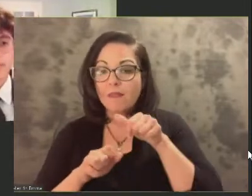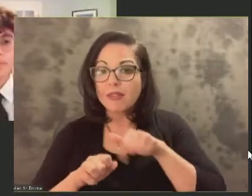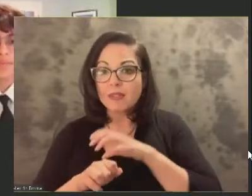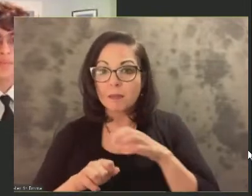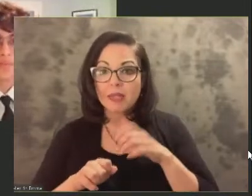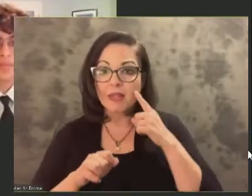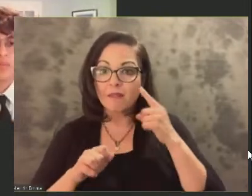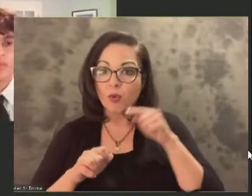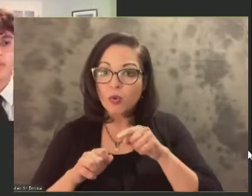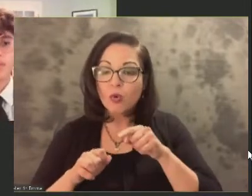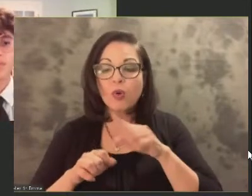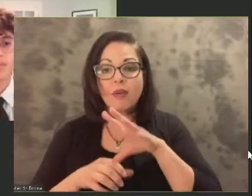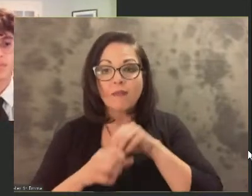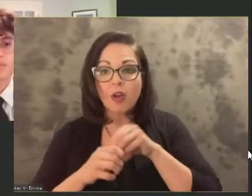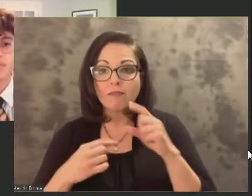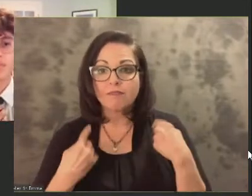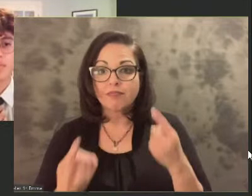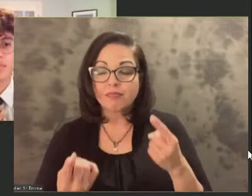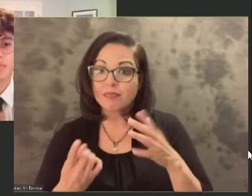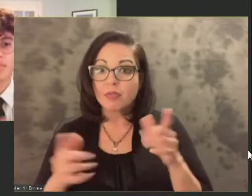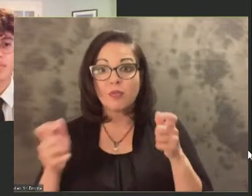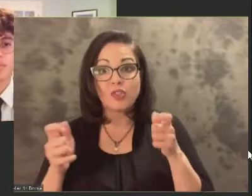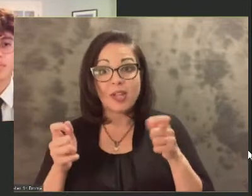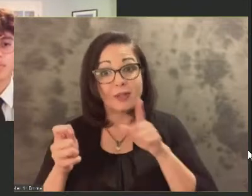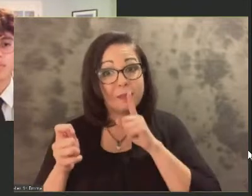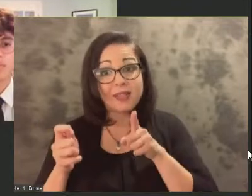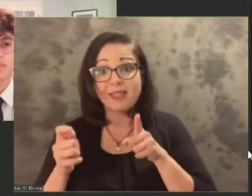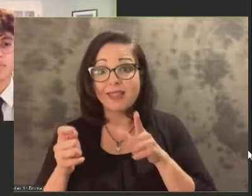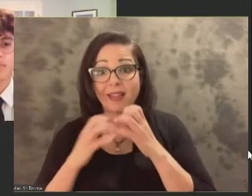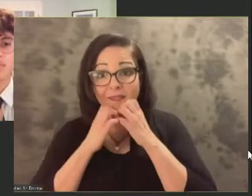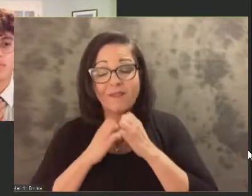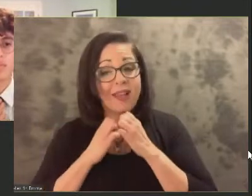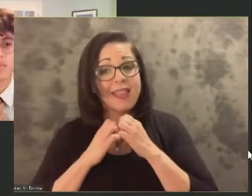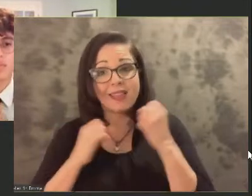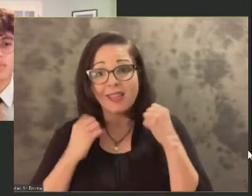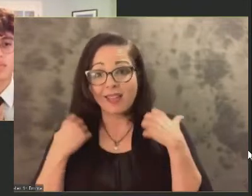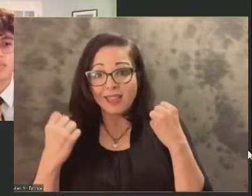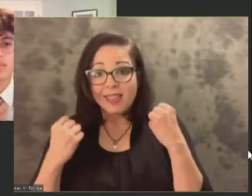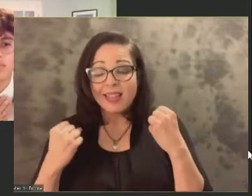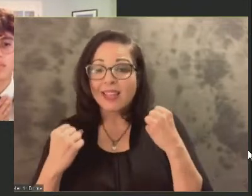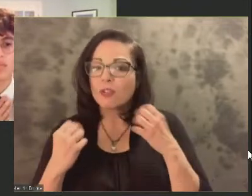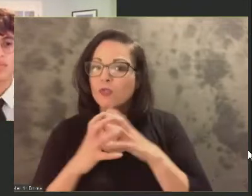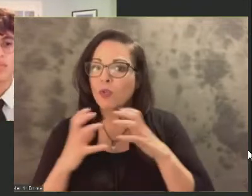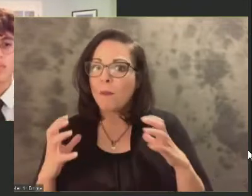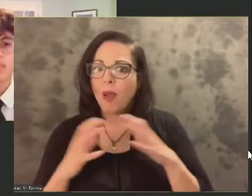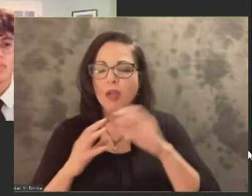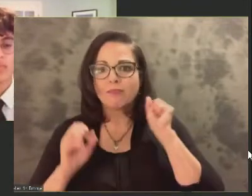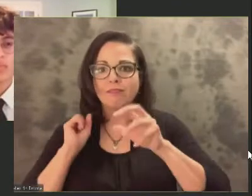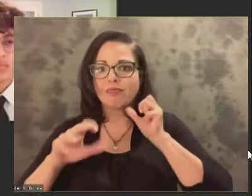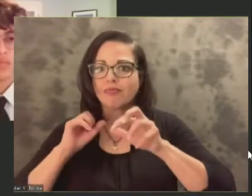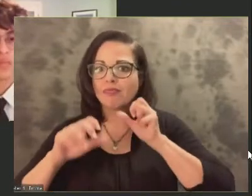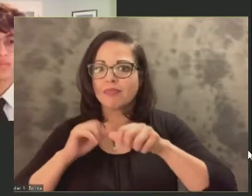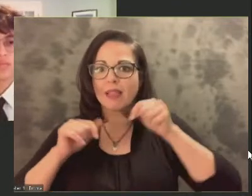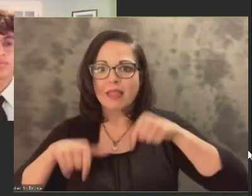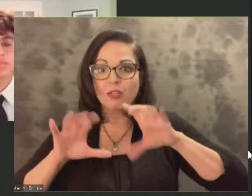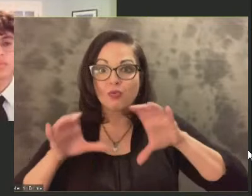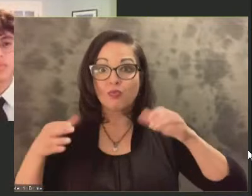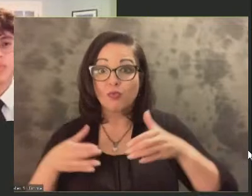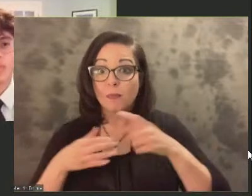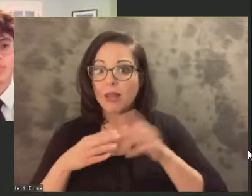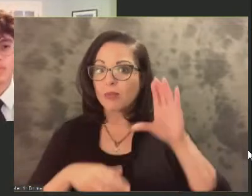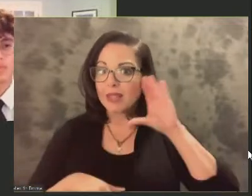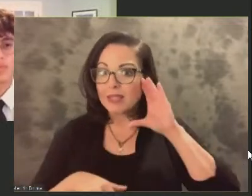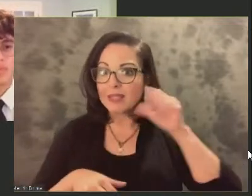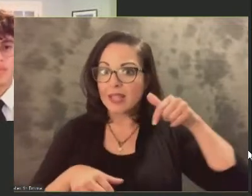you chaired so valiantly. There was so much that was tackled by this group. And as I was